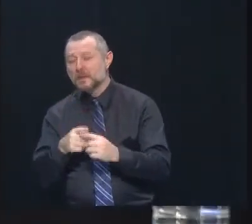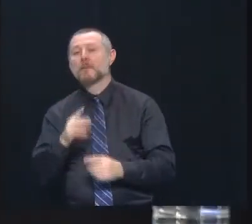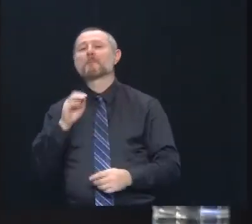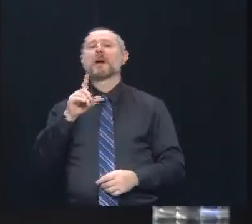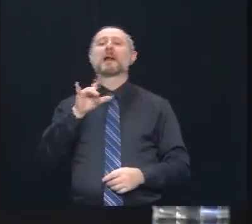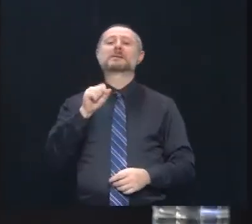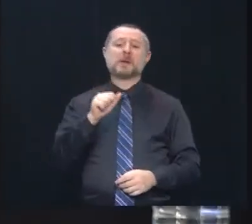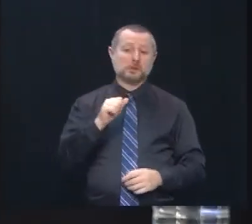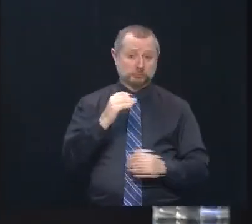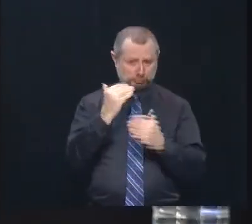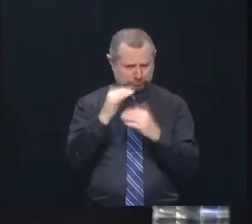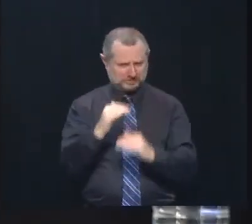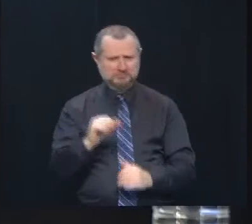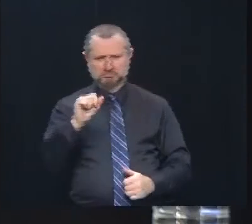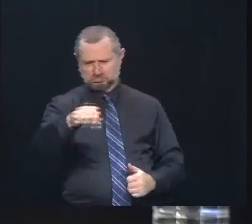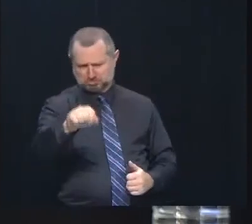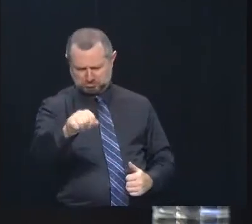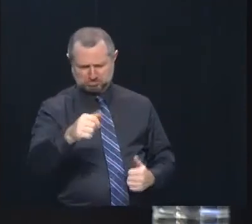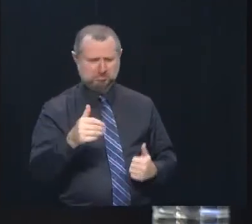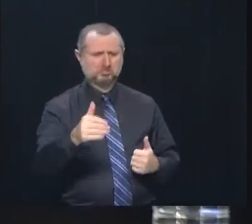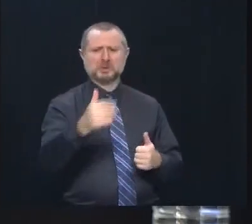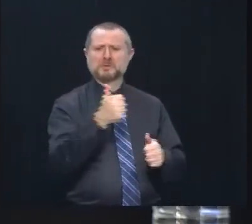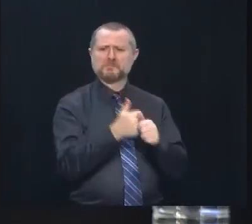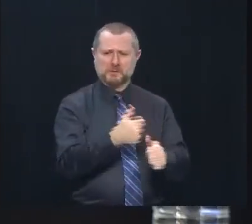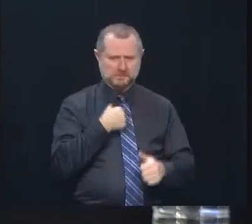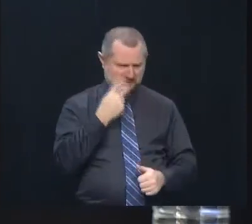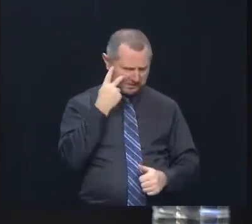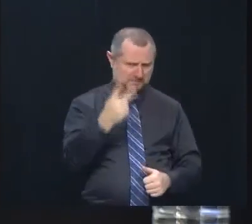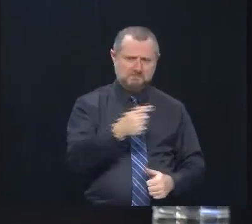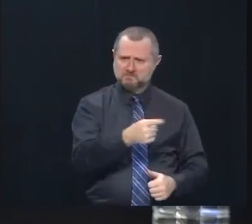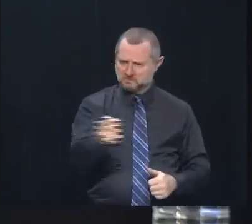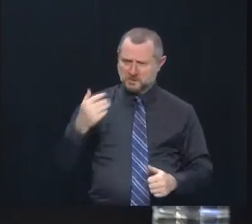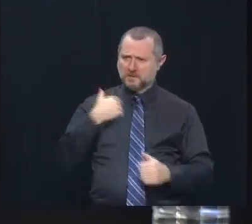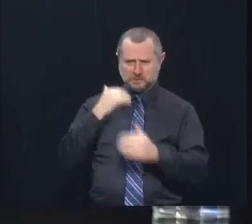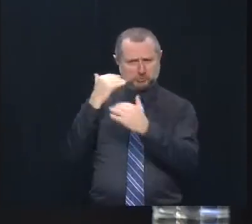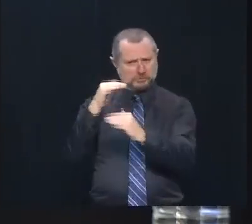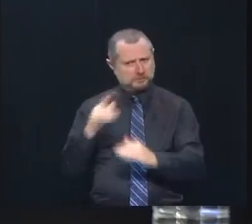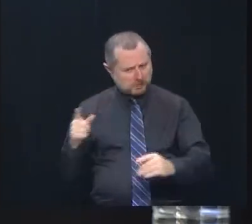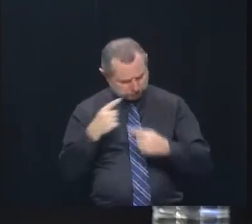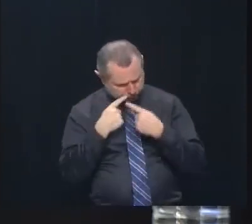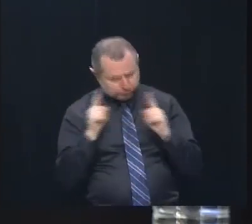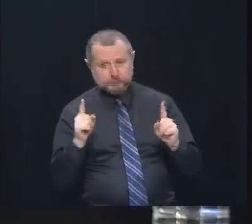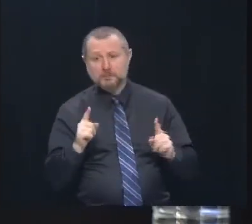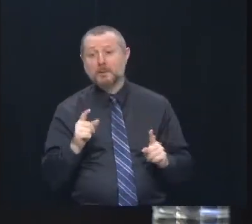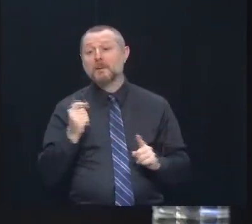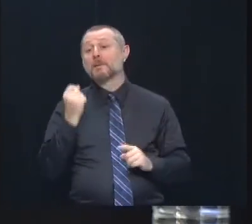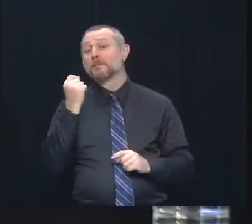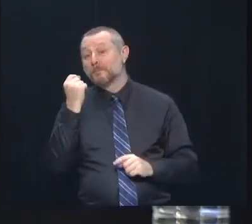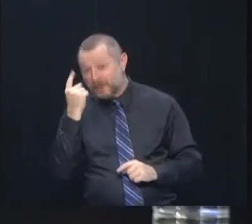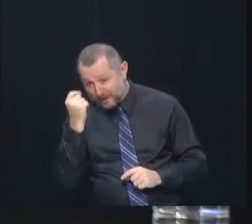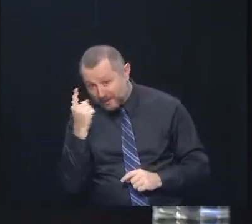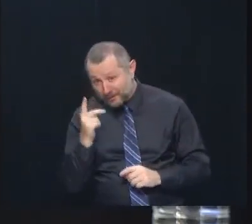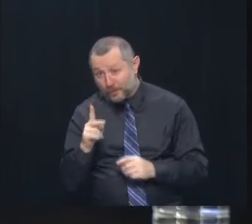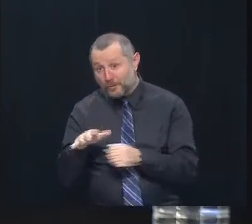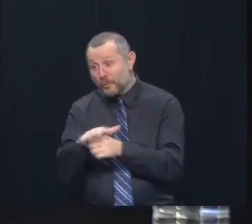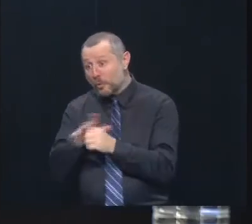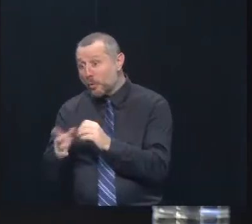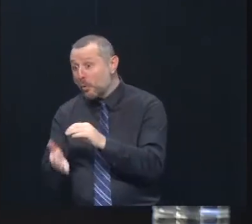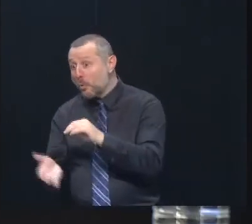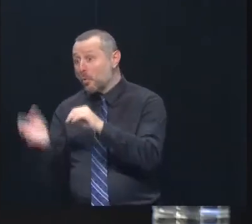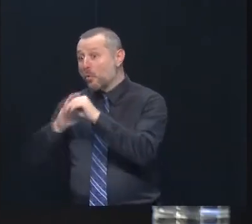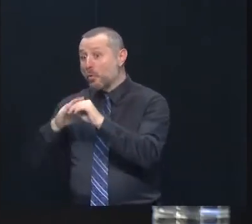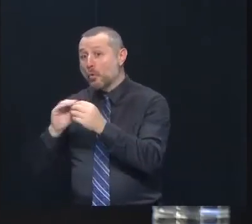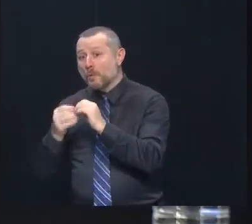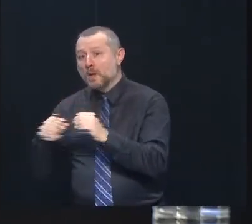saw at moments through this for months and months and months that the restrictions have worked, but what you're seeing in these areas with these spikes is that there's a greater prevalence